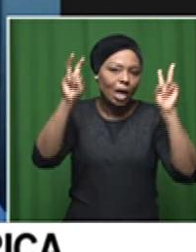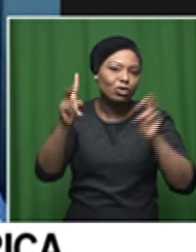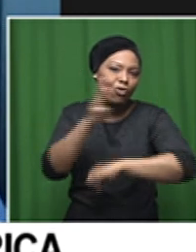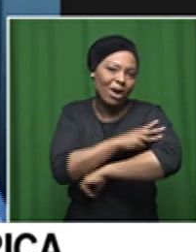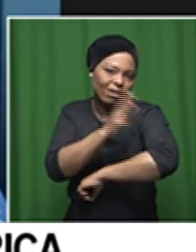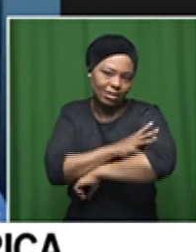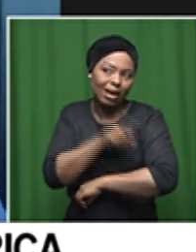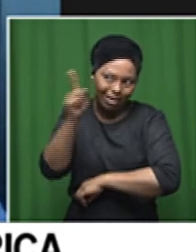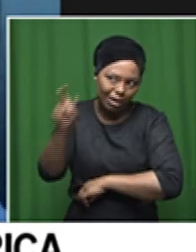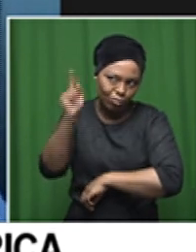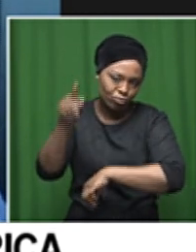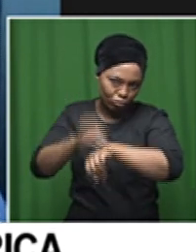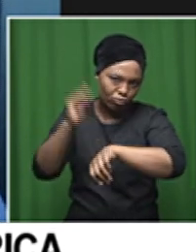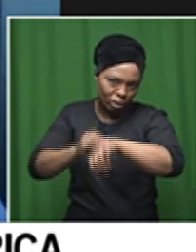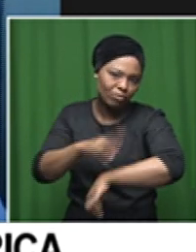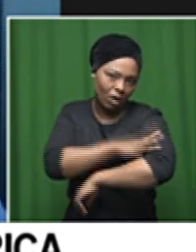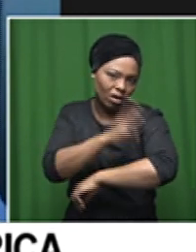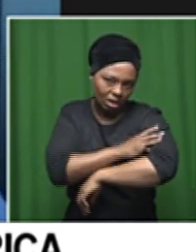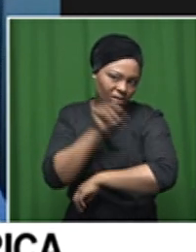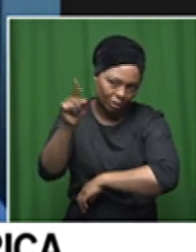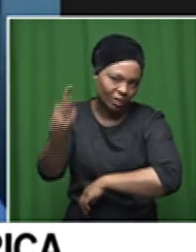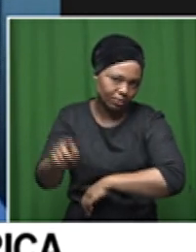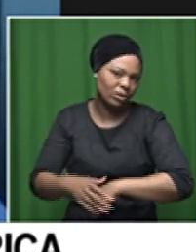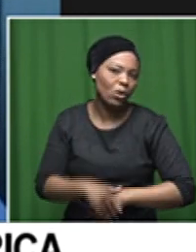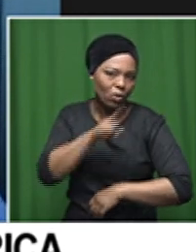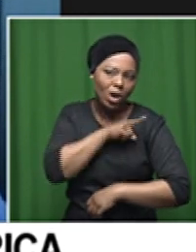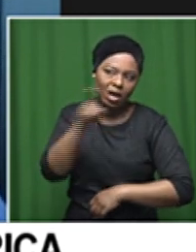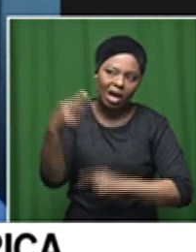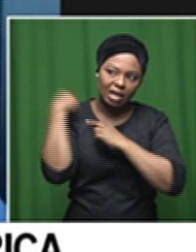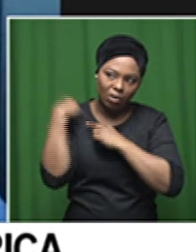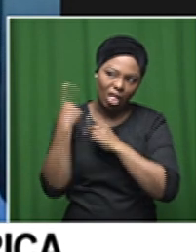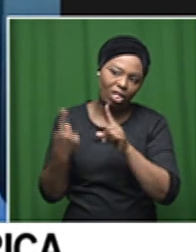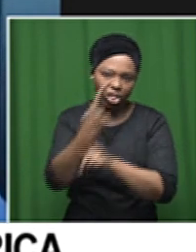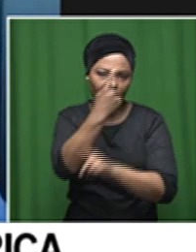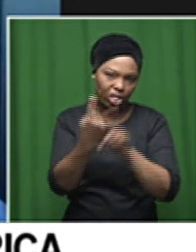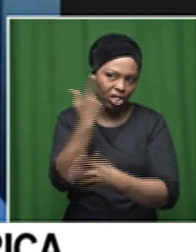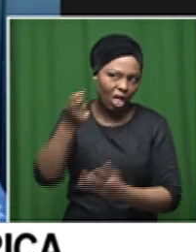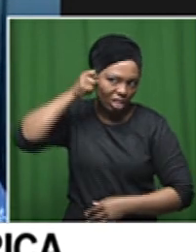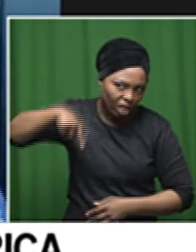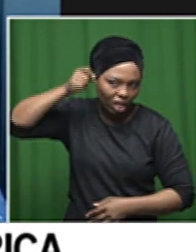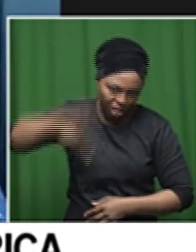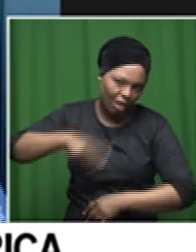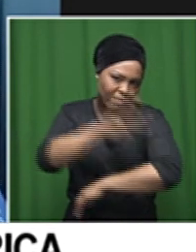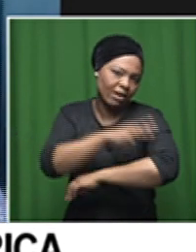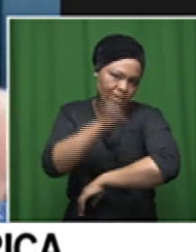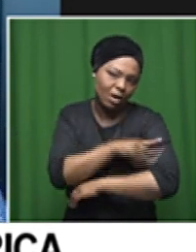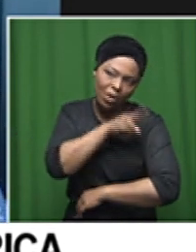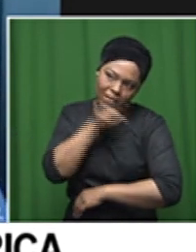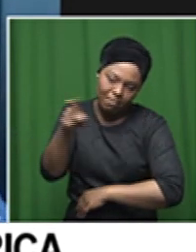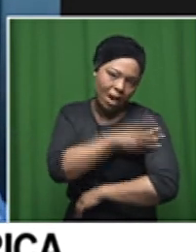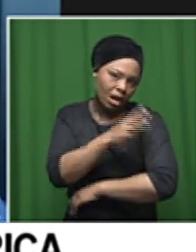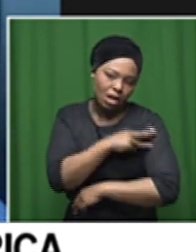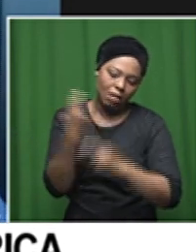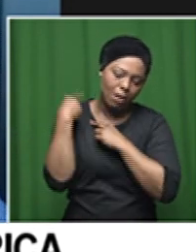management. You keep dealing with the responsibility of managers to ensure that that system is